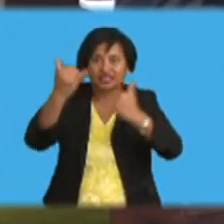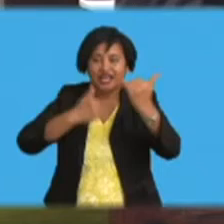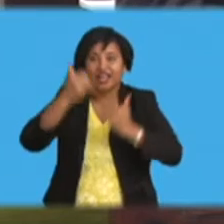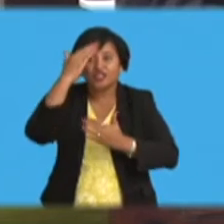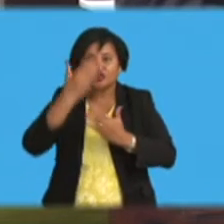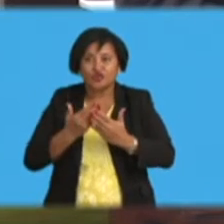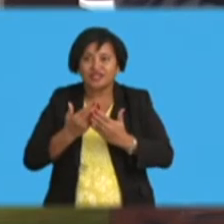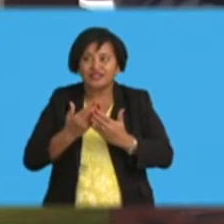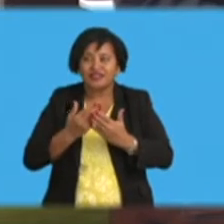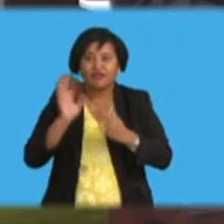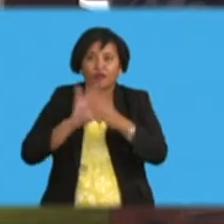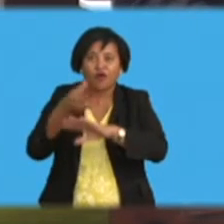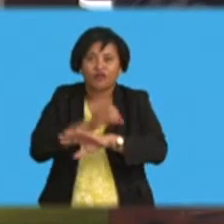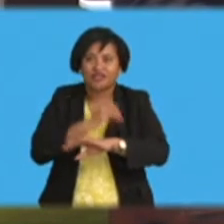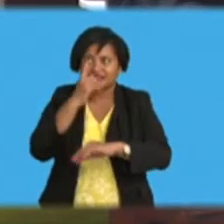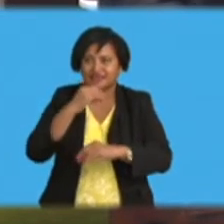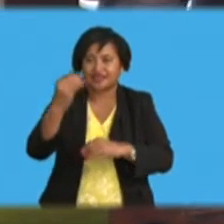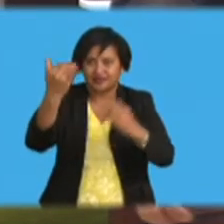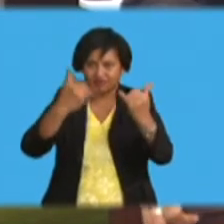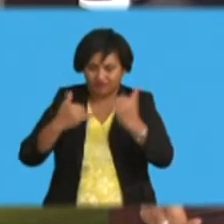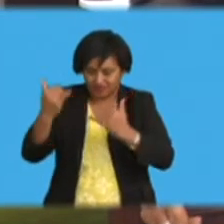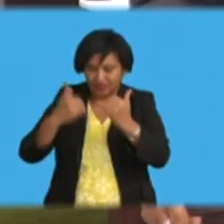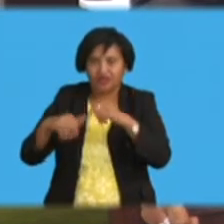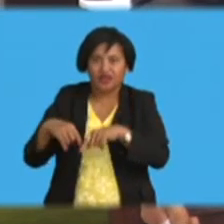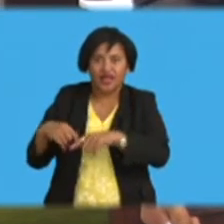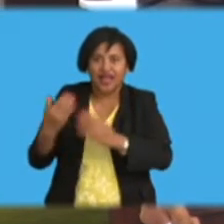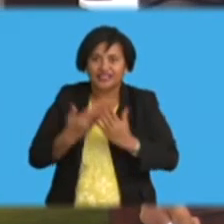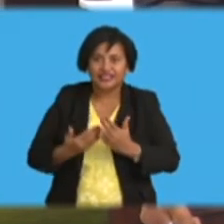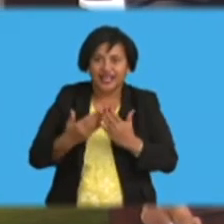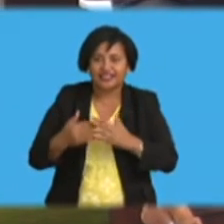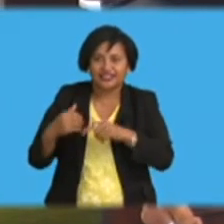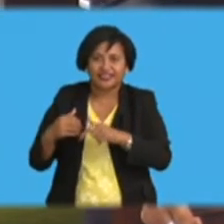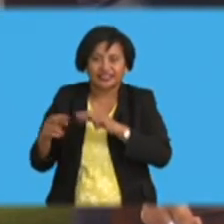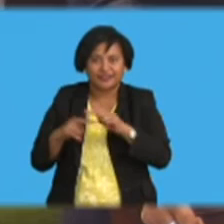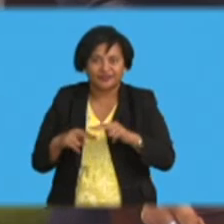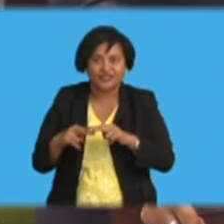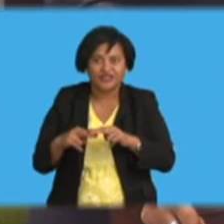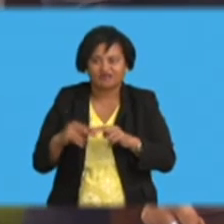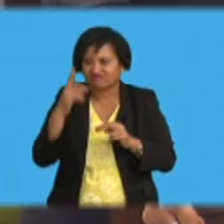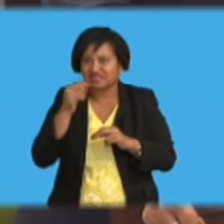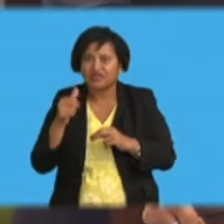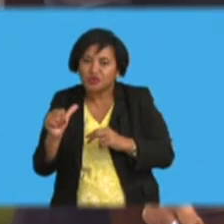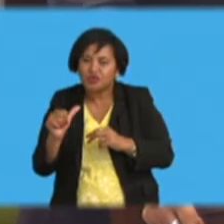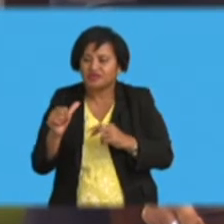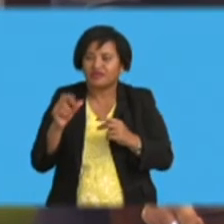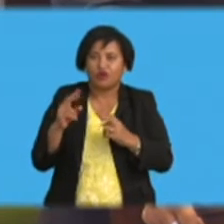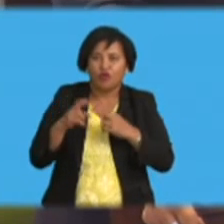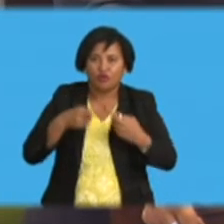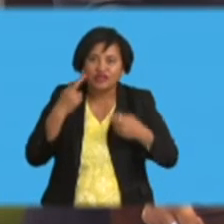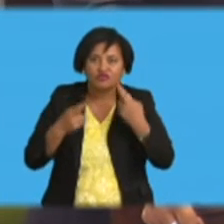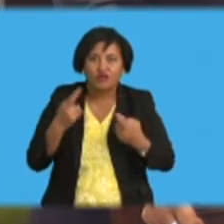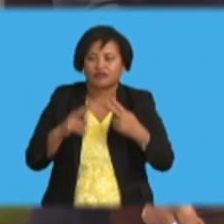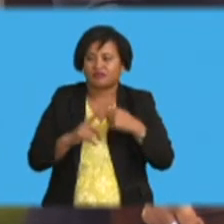academy facilities as well as other services within the Nadi area, from hotels to transportation and restaurants. Madam Speaker, the Fiji Aviation